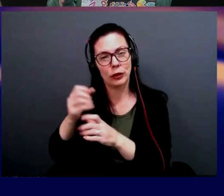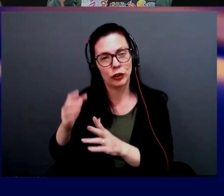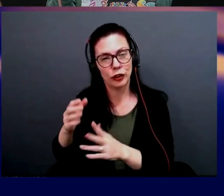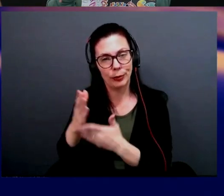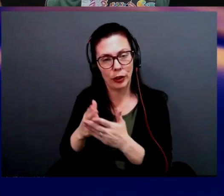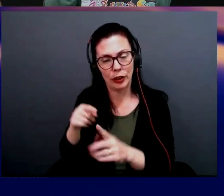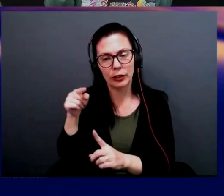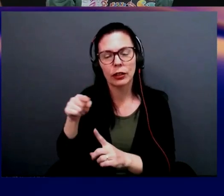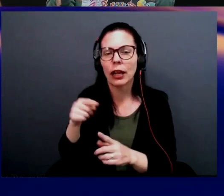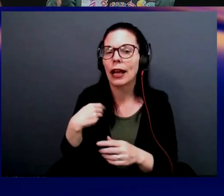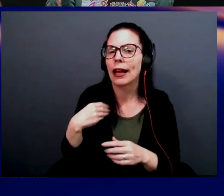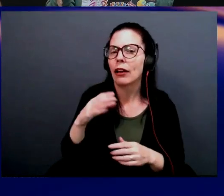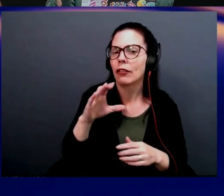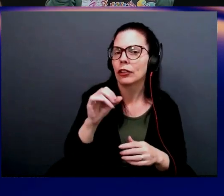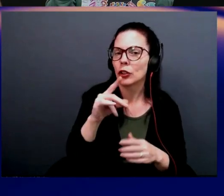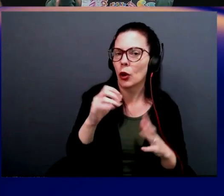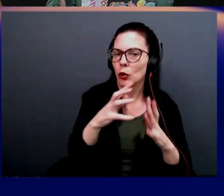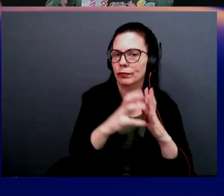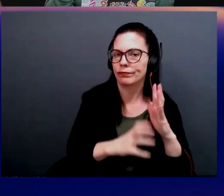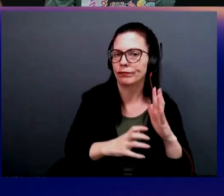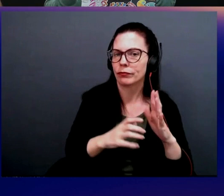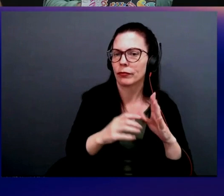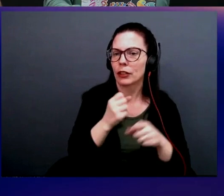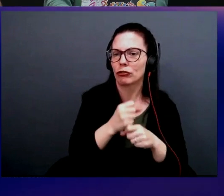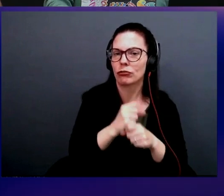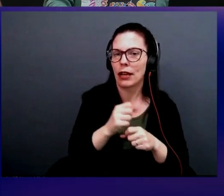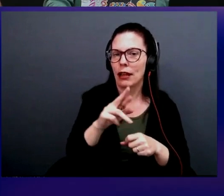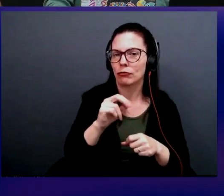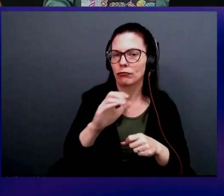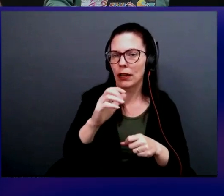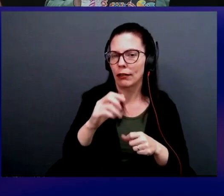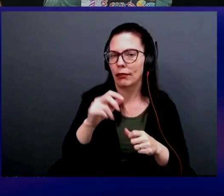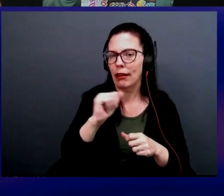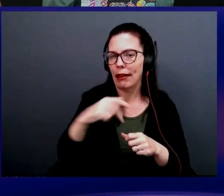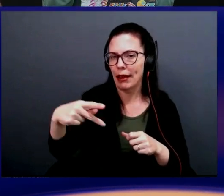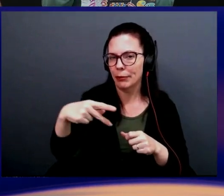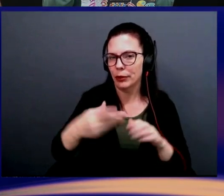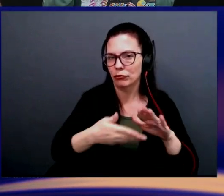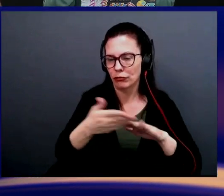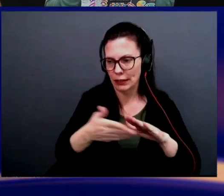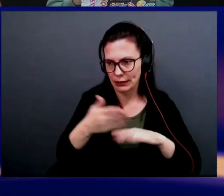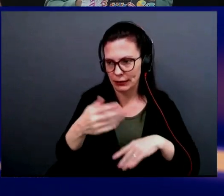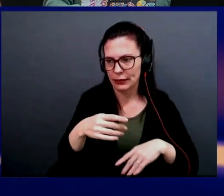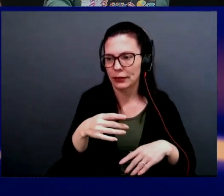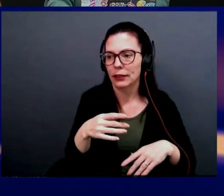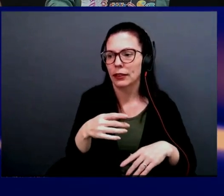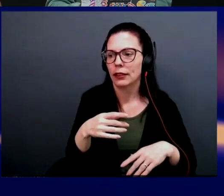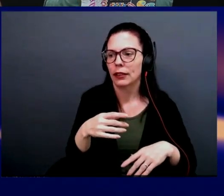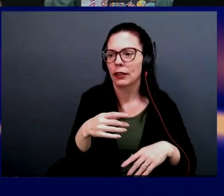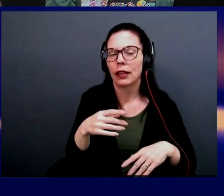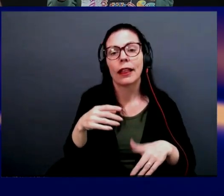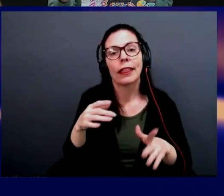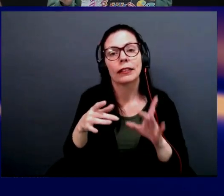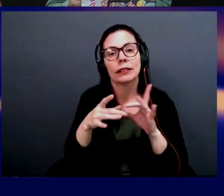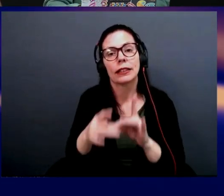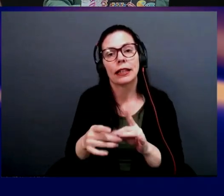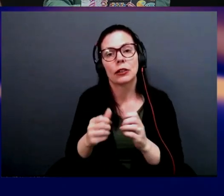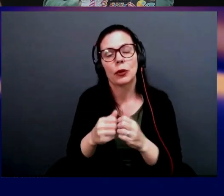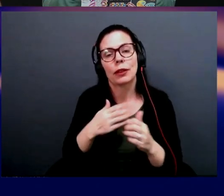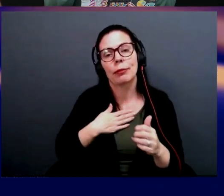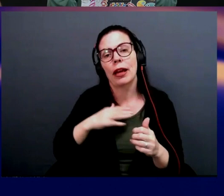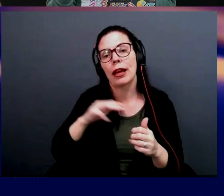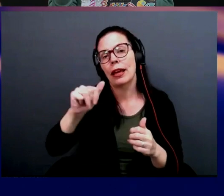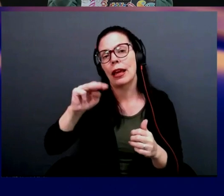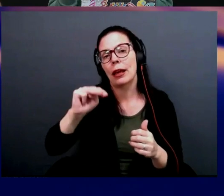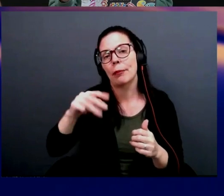a code create React application running that is connected to Amplify's data store,